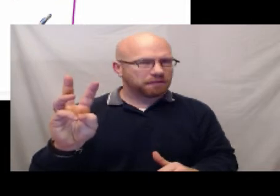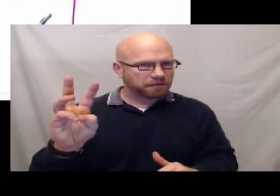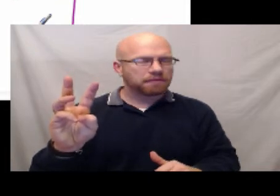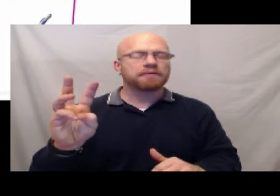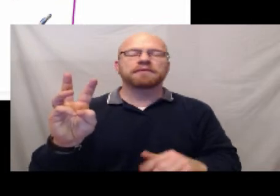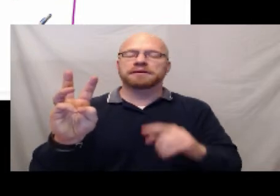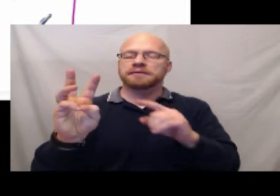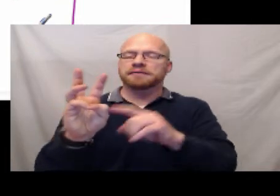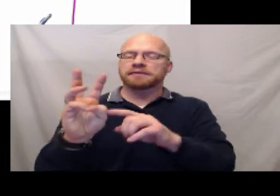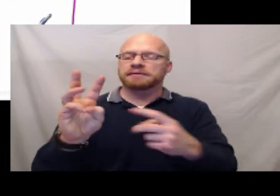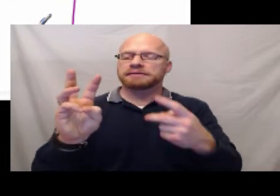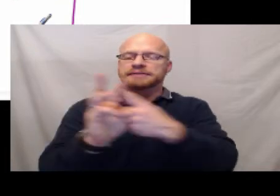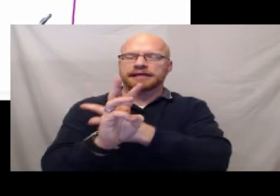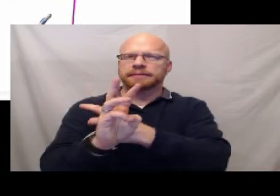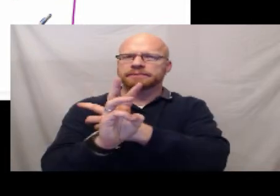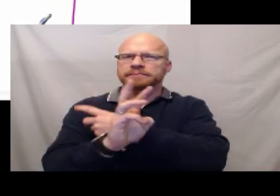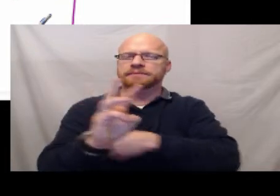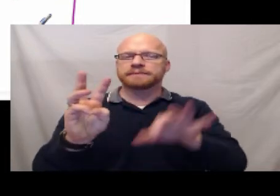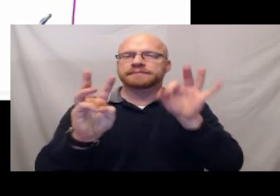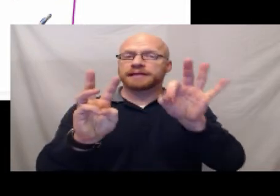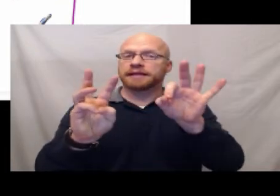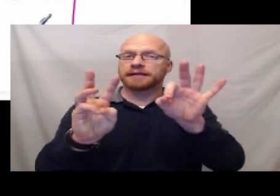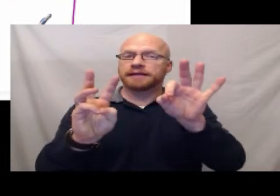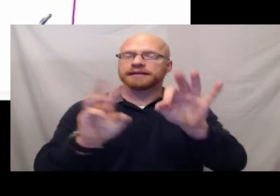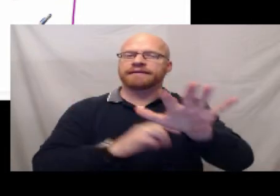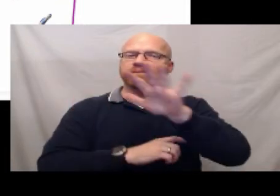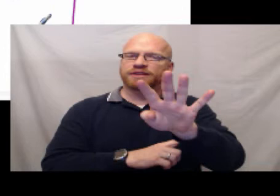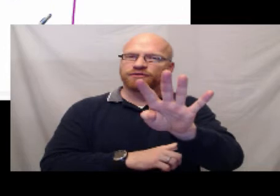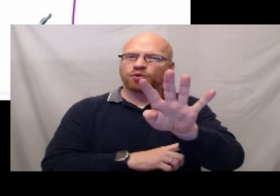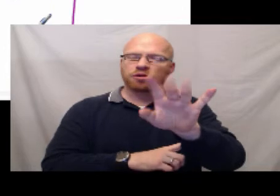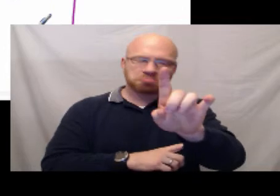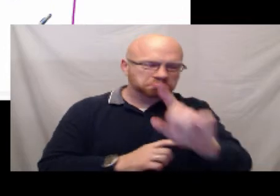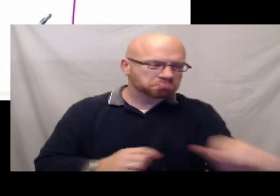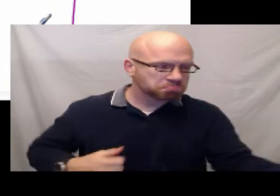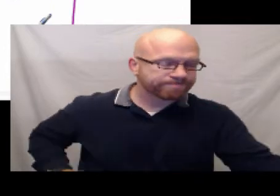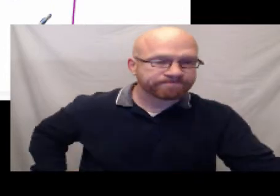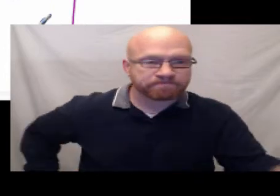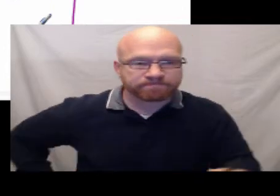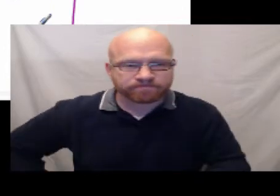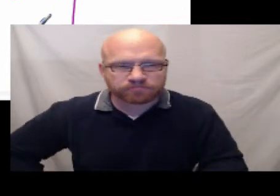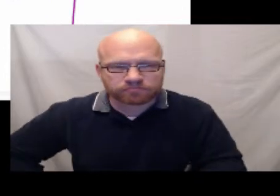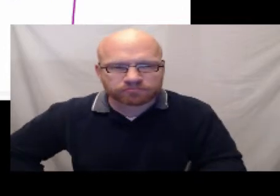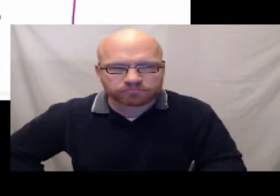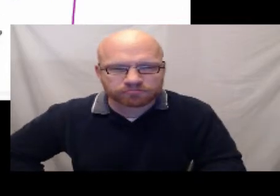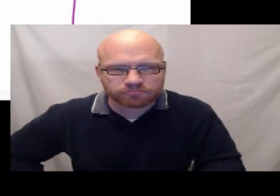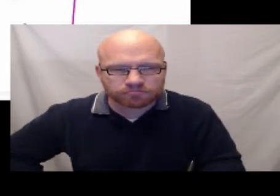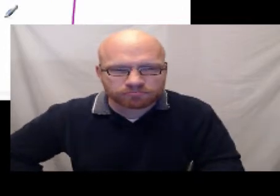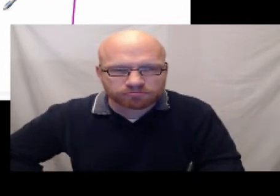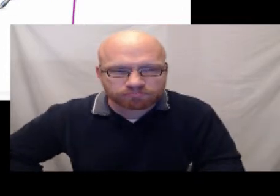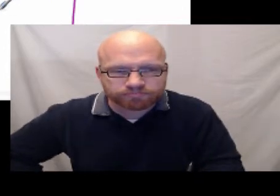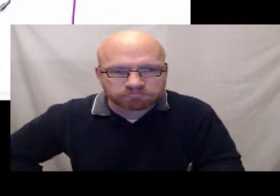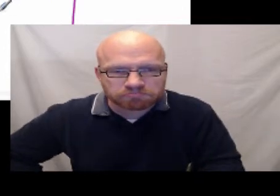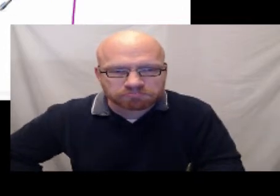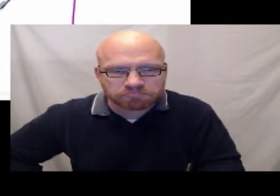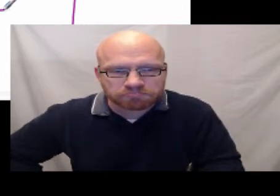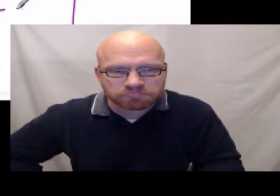6? 6 times 9 is 54. That works. Write that down.